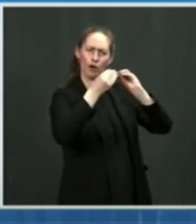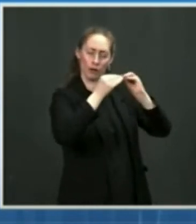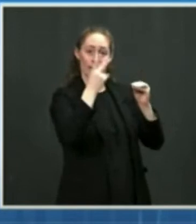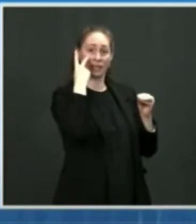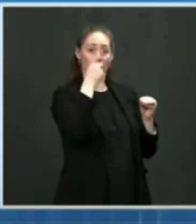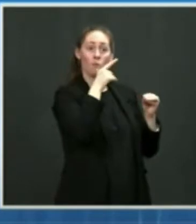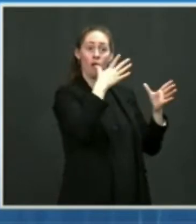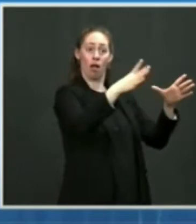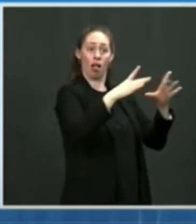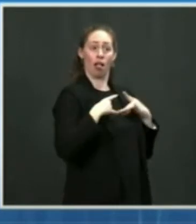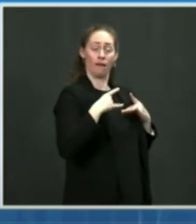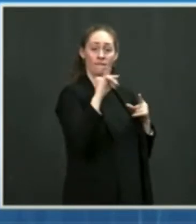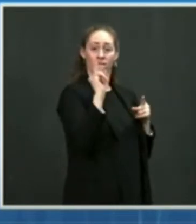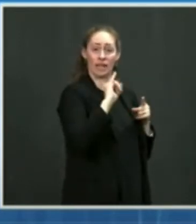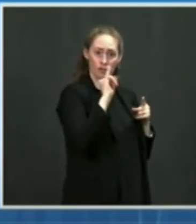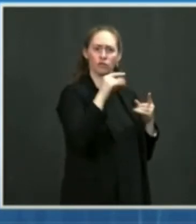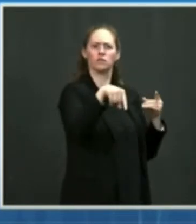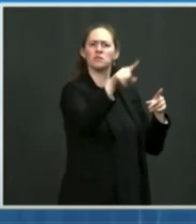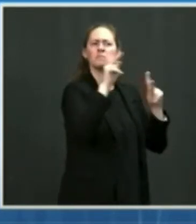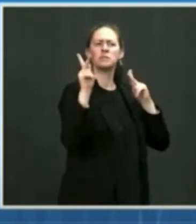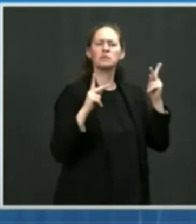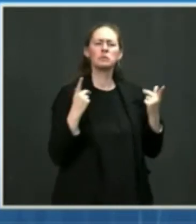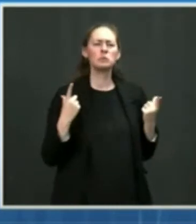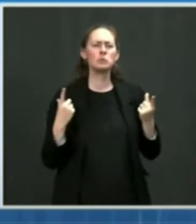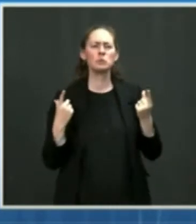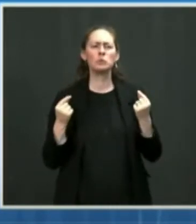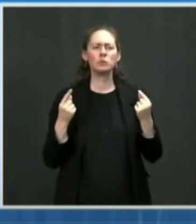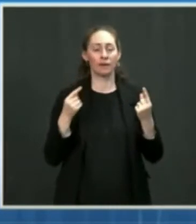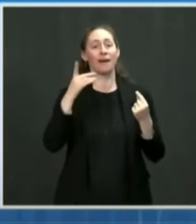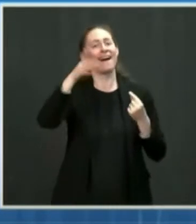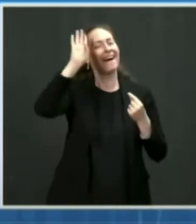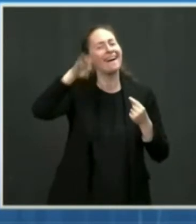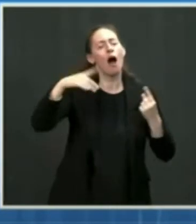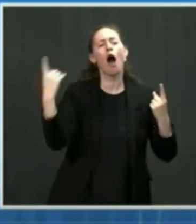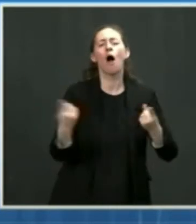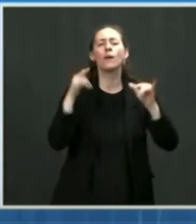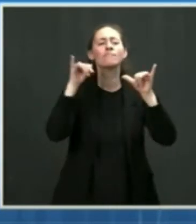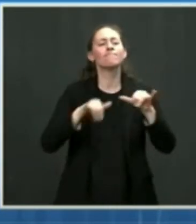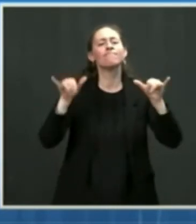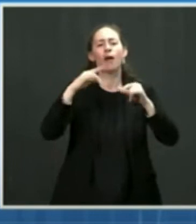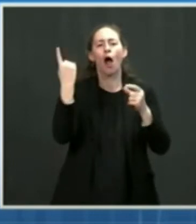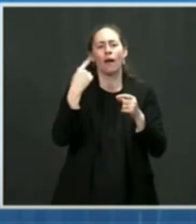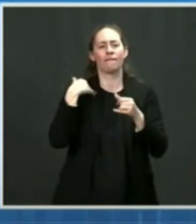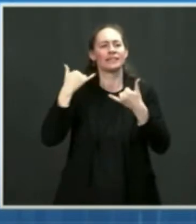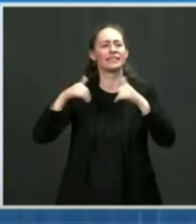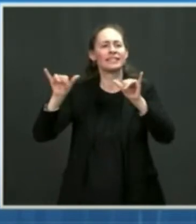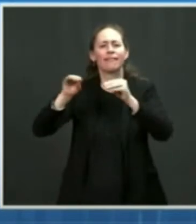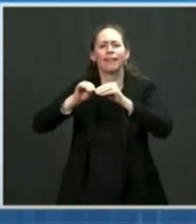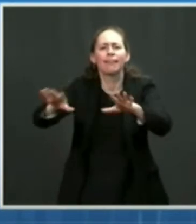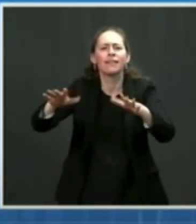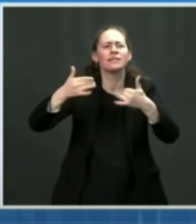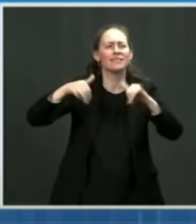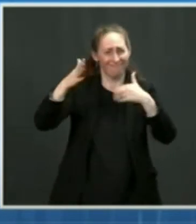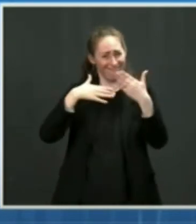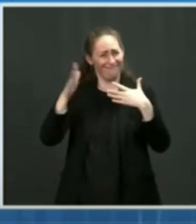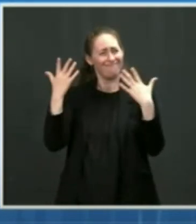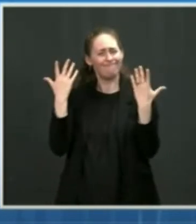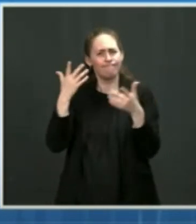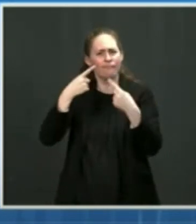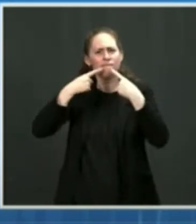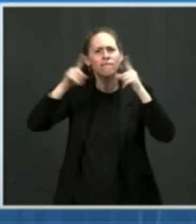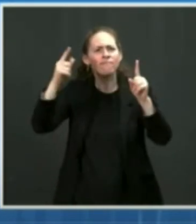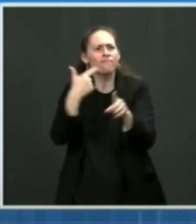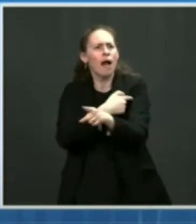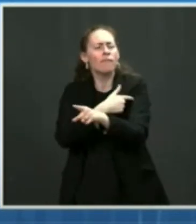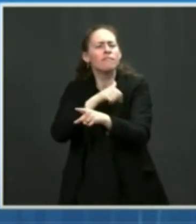people, there are always breakthroughs, regardless of what the efficacy of the vaccine is. Next slide.